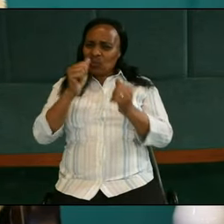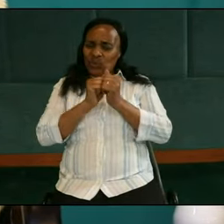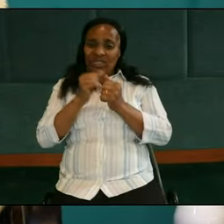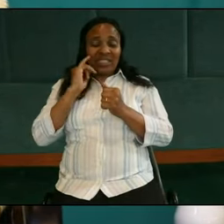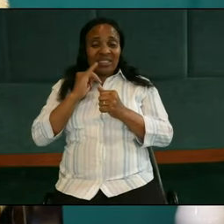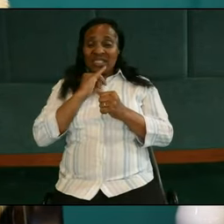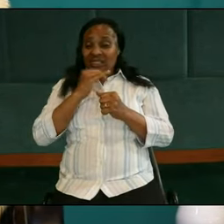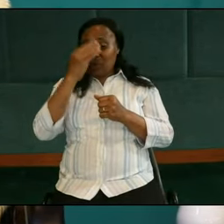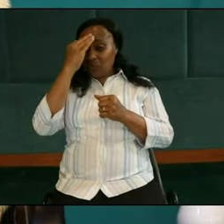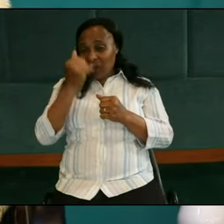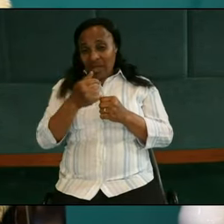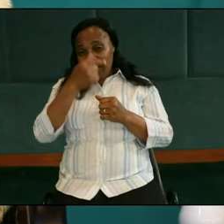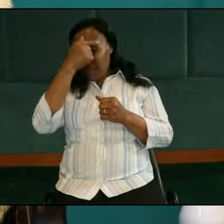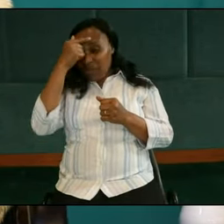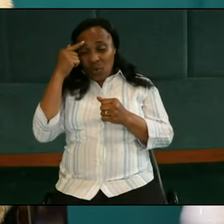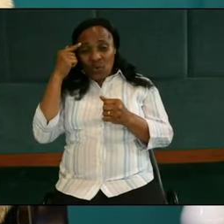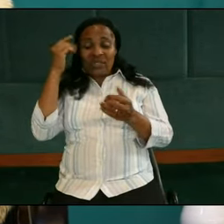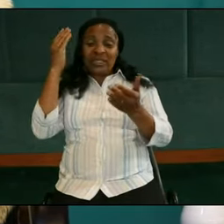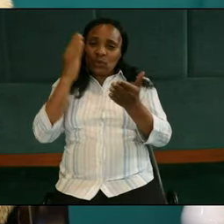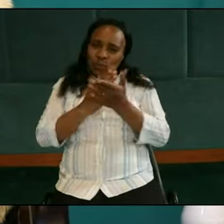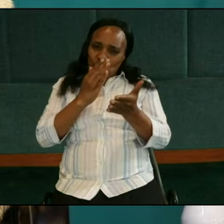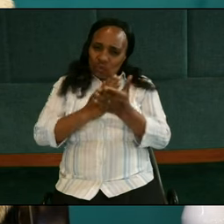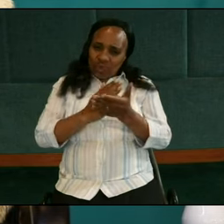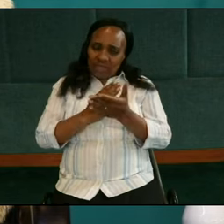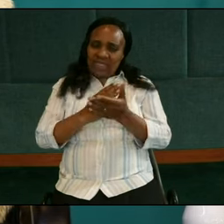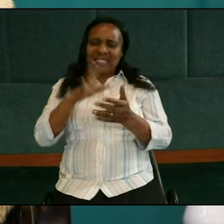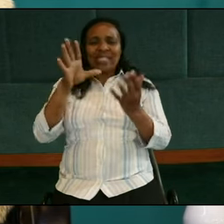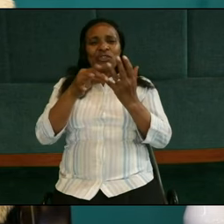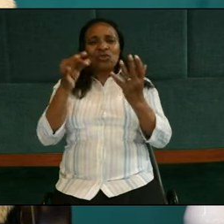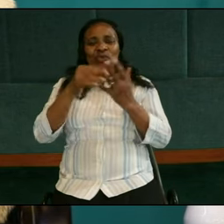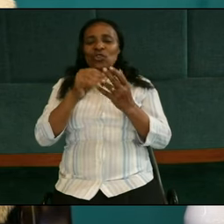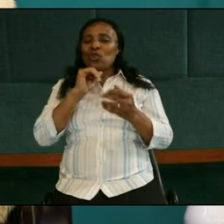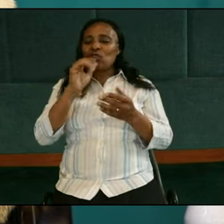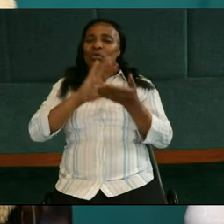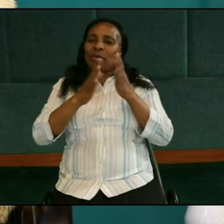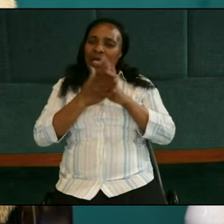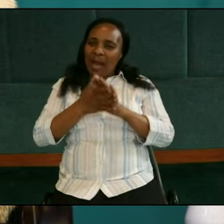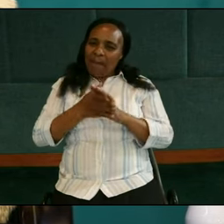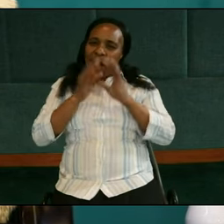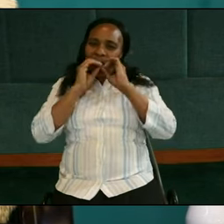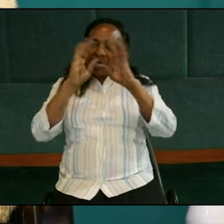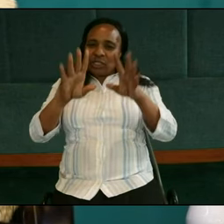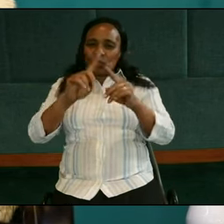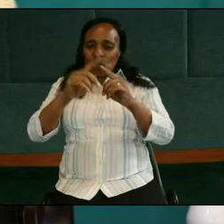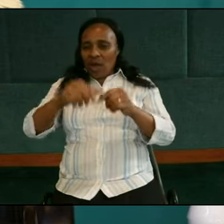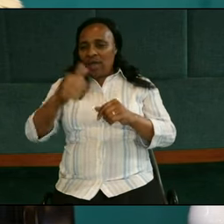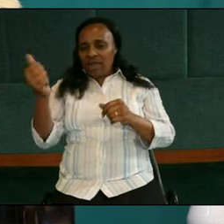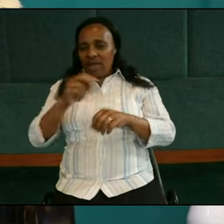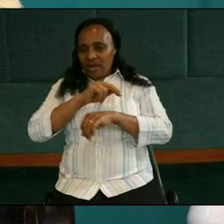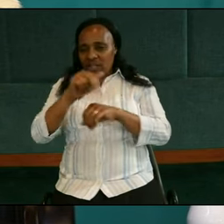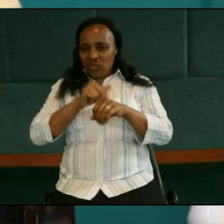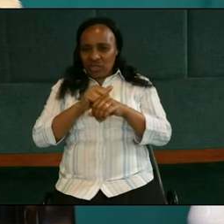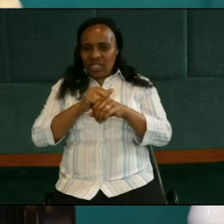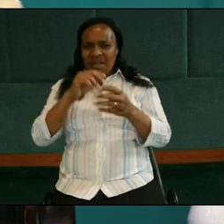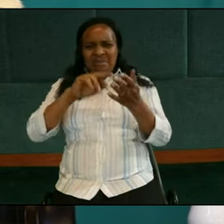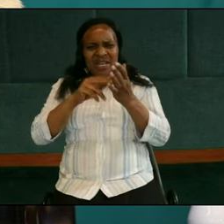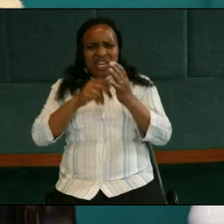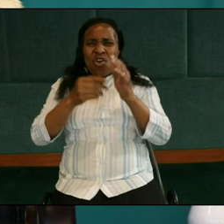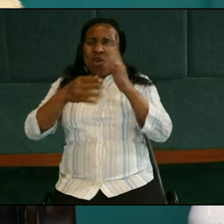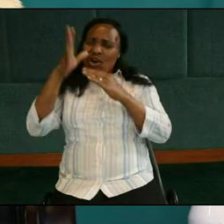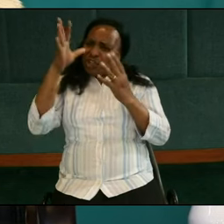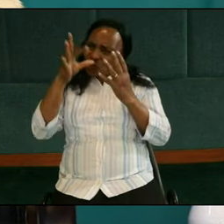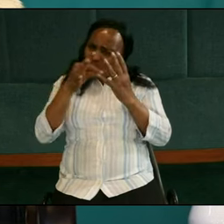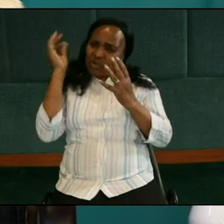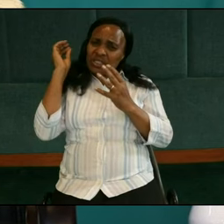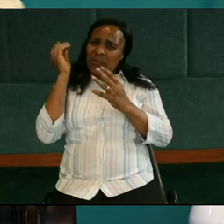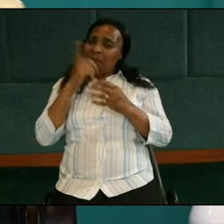Israelites because, yeah, of the fact that they chose not to be a blessing mm-hmm. to other nations. No, God chose them. God